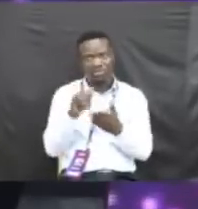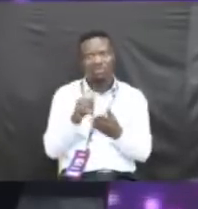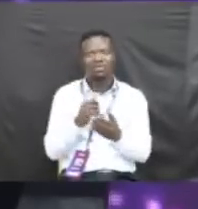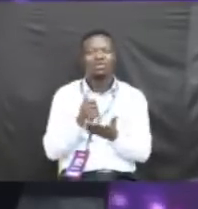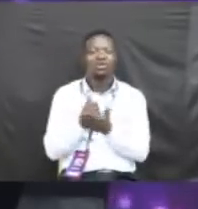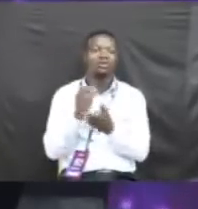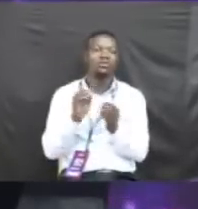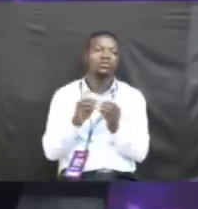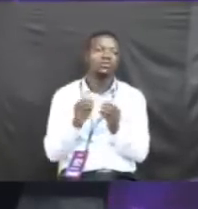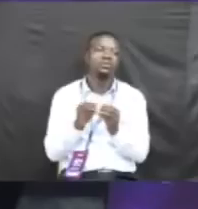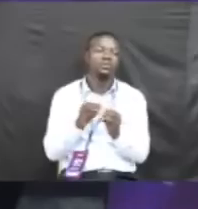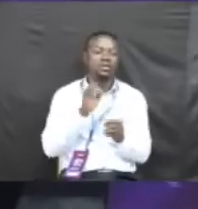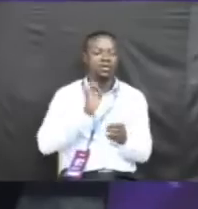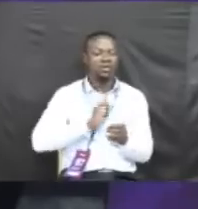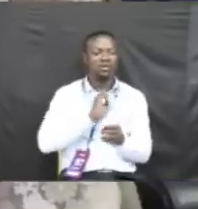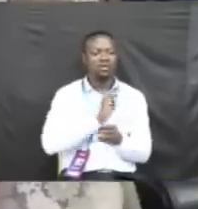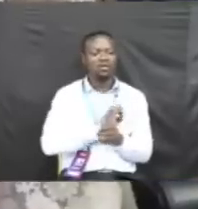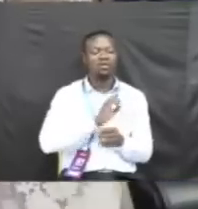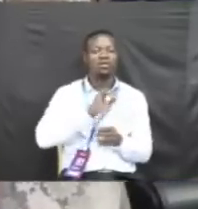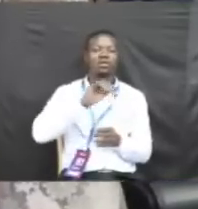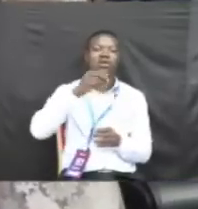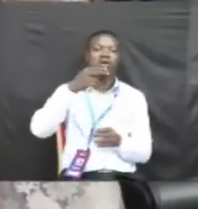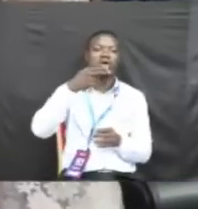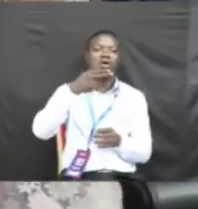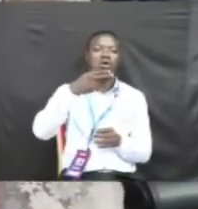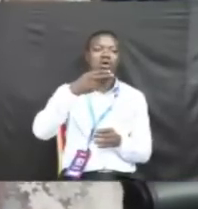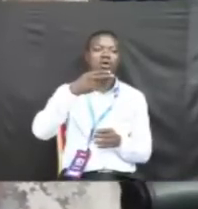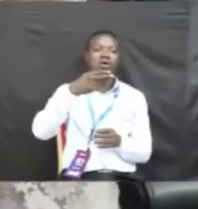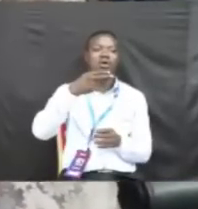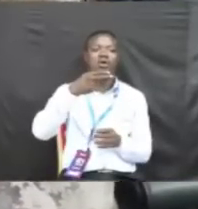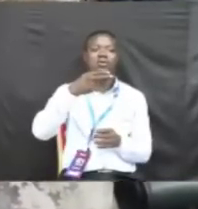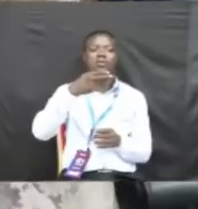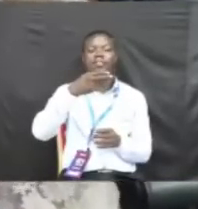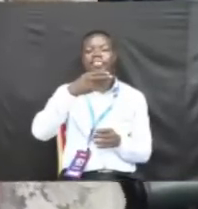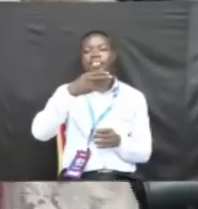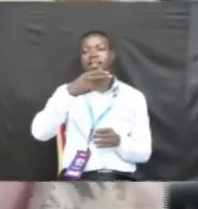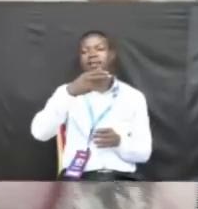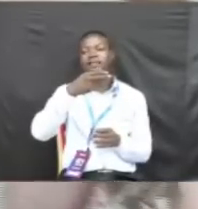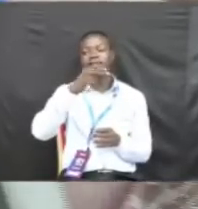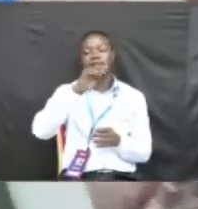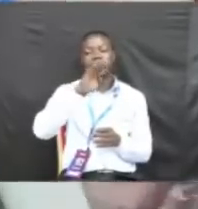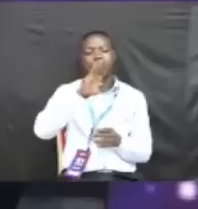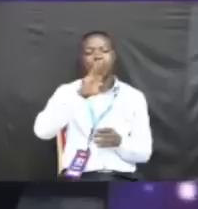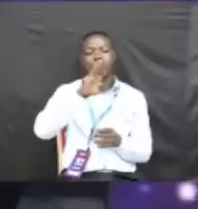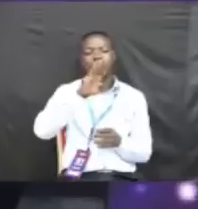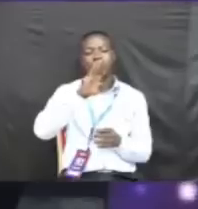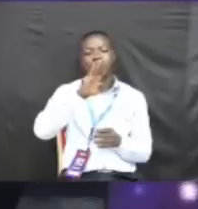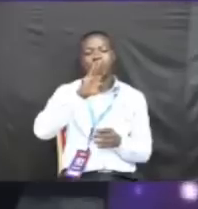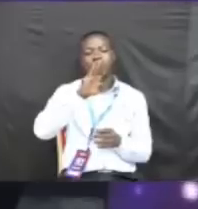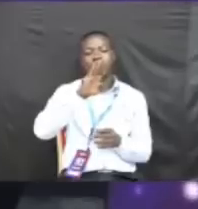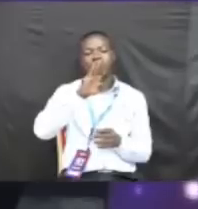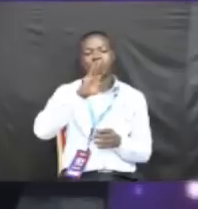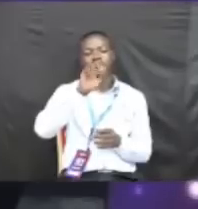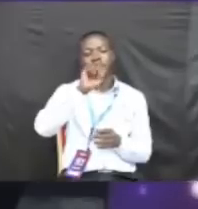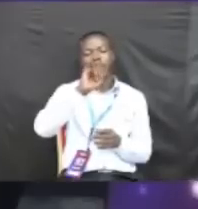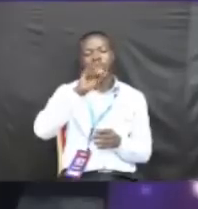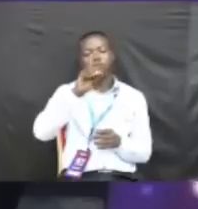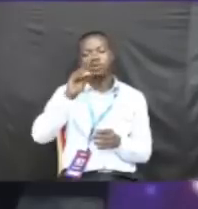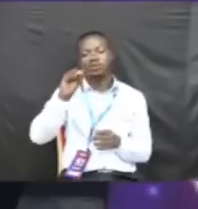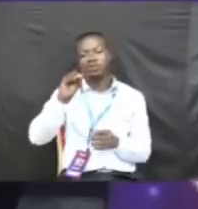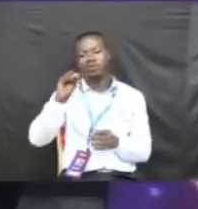Elder Hedu of Hatu area again received a state honor during the national excellence